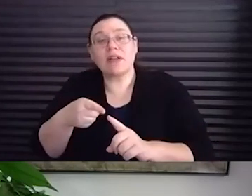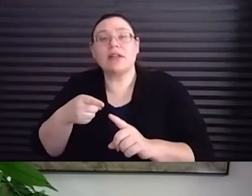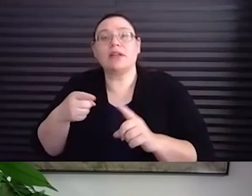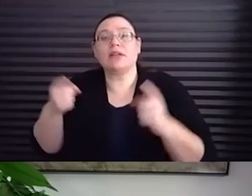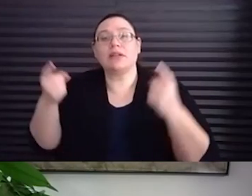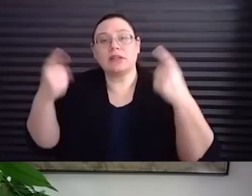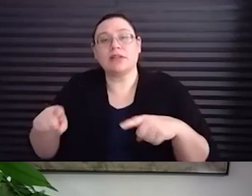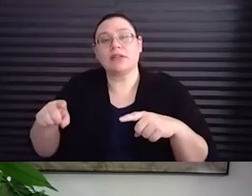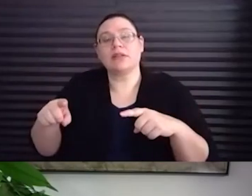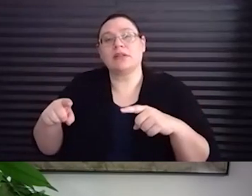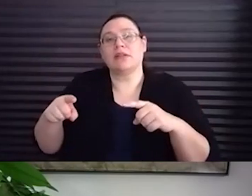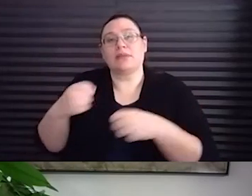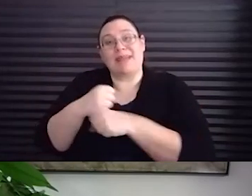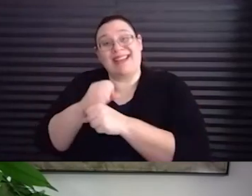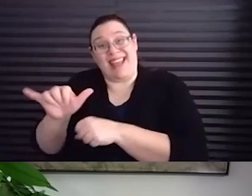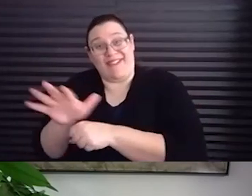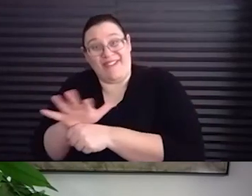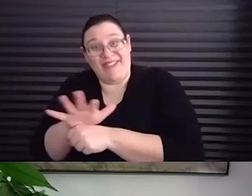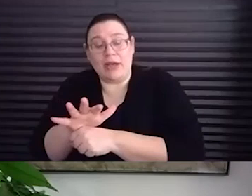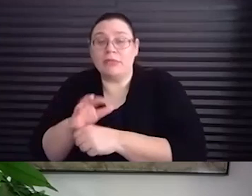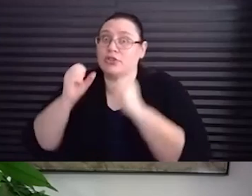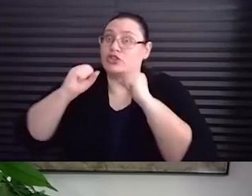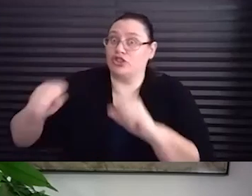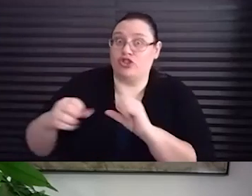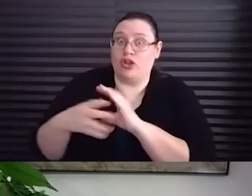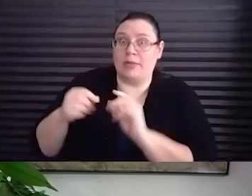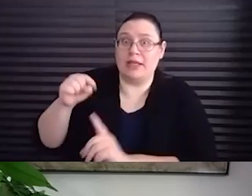to creating this film, because it has such a strong message.